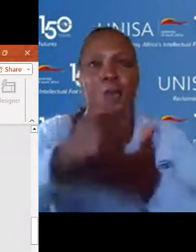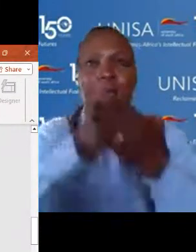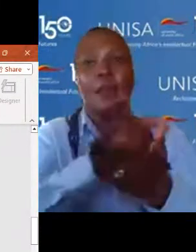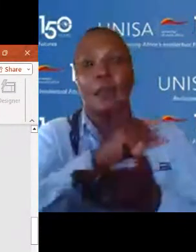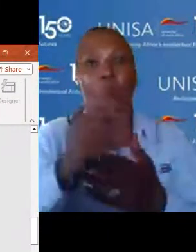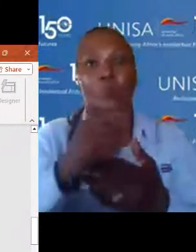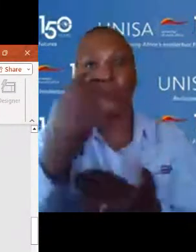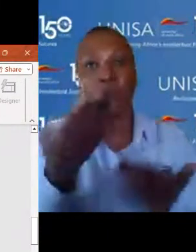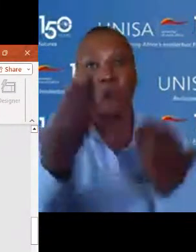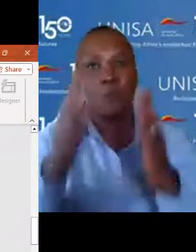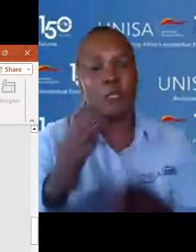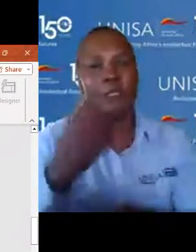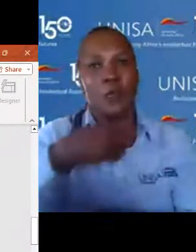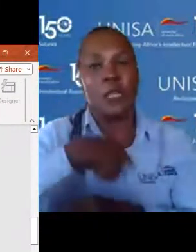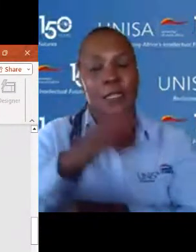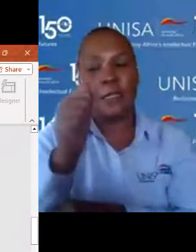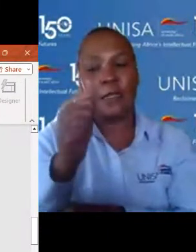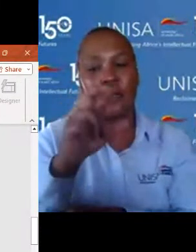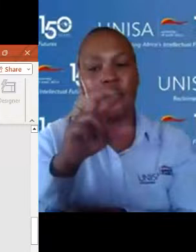ACSUIT.